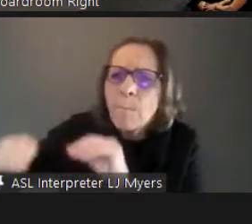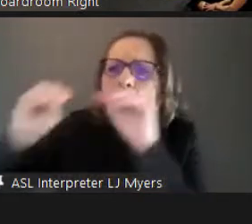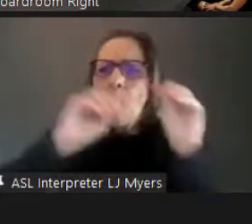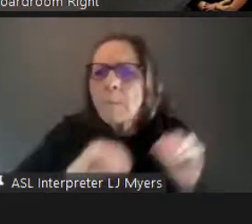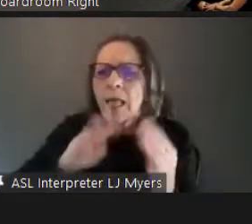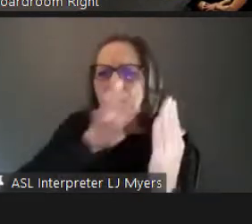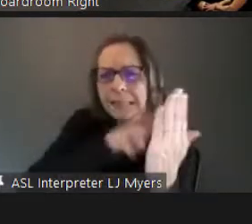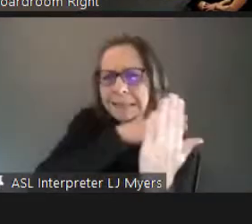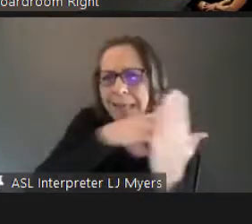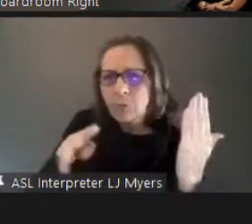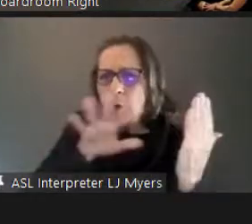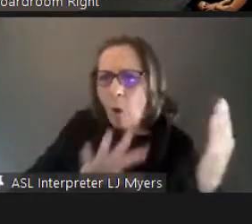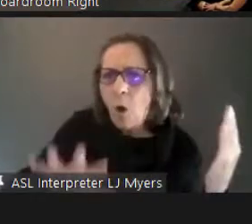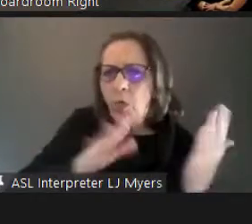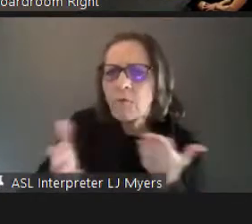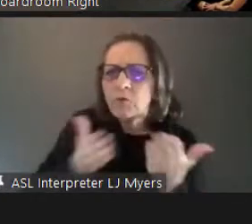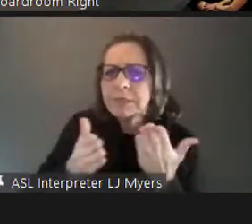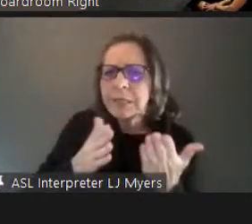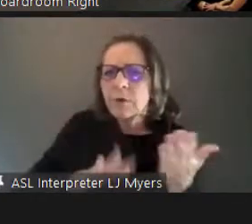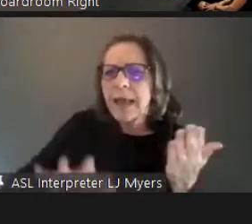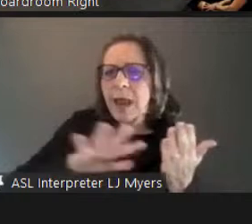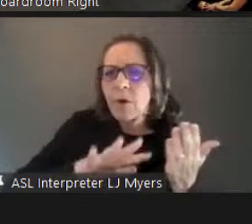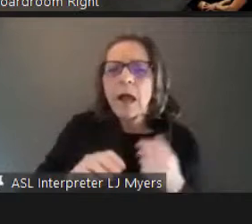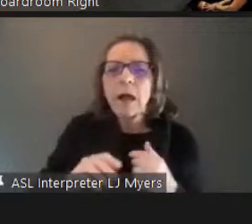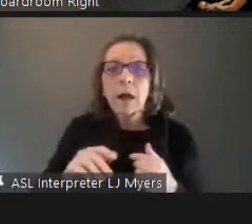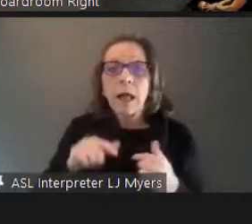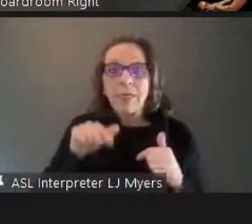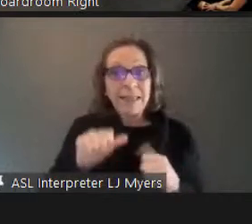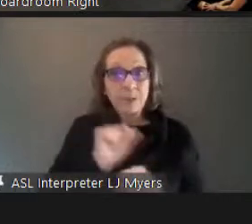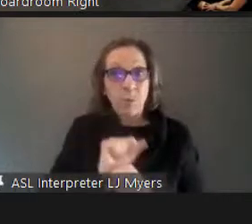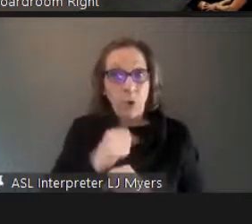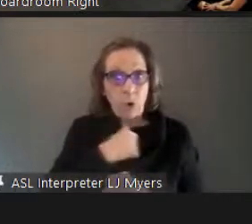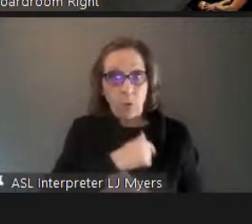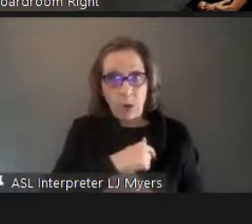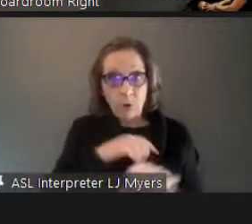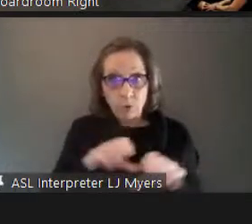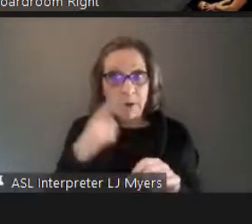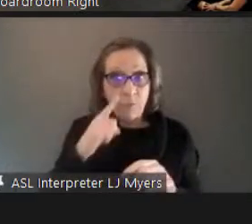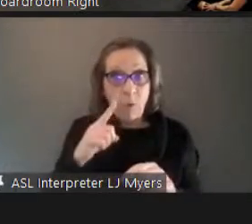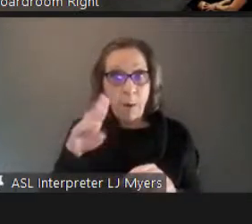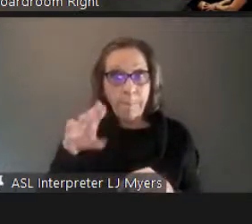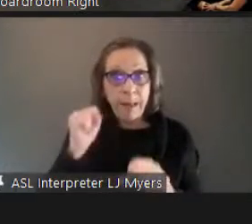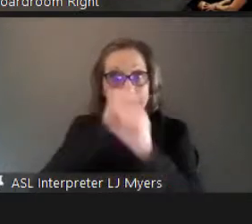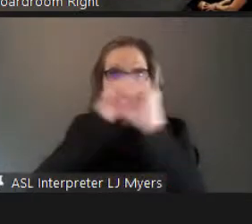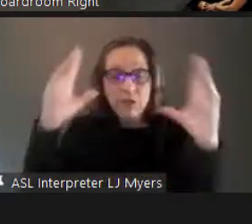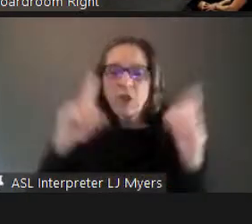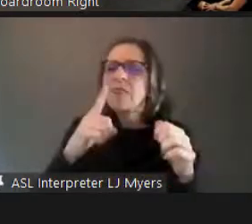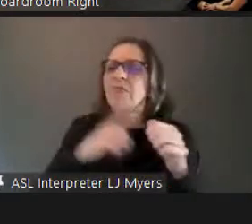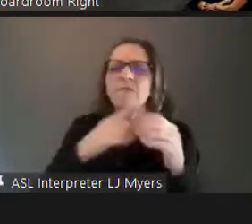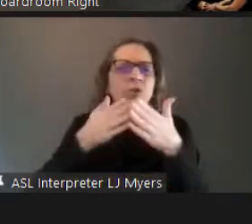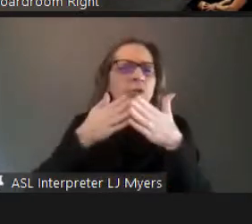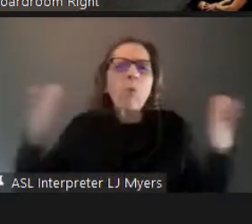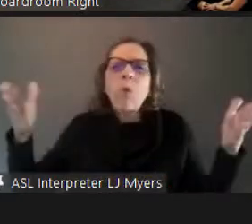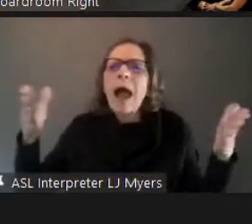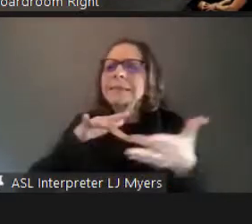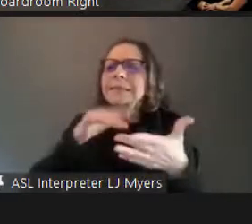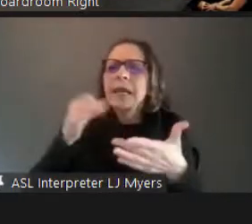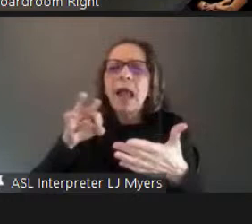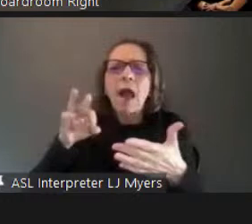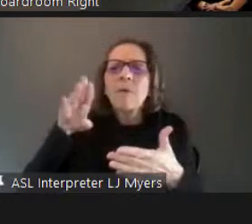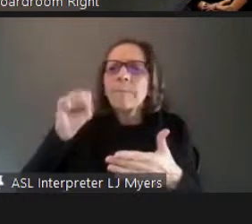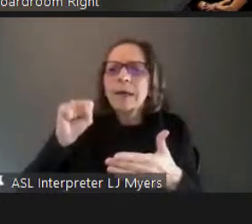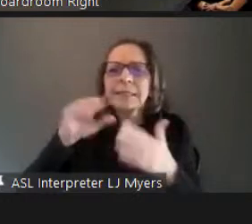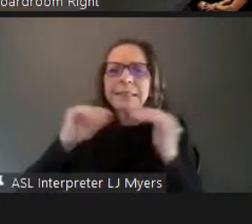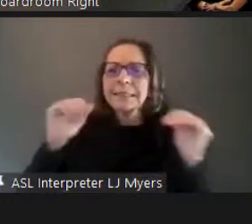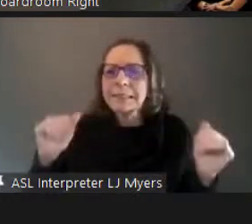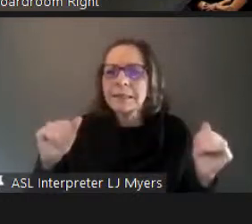our service area. This effort that we're going through for Bus Vision is really the first wide-ranging study of our bus system that's